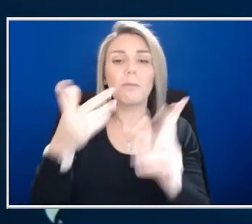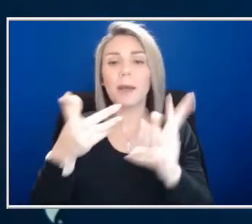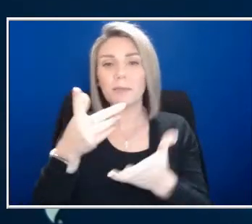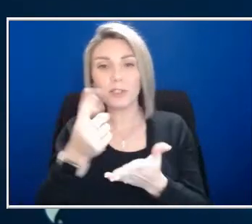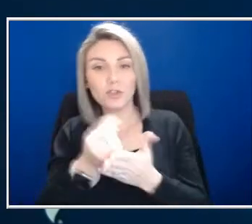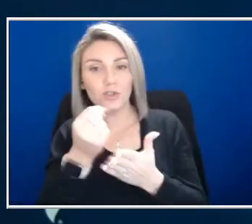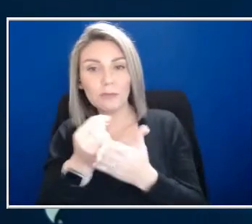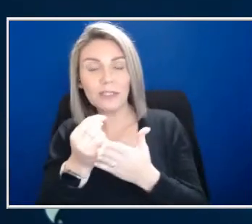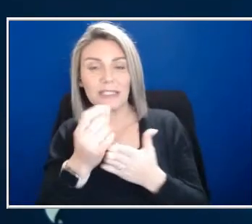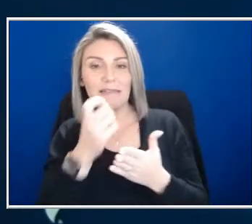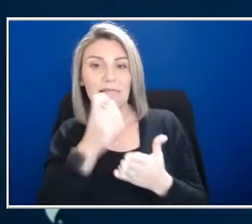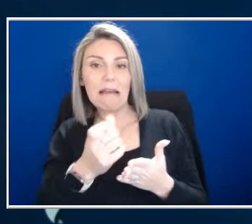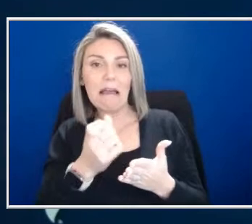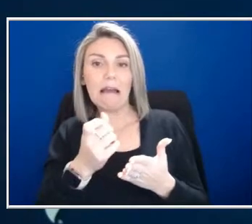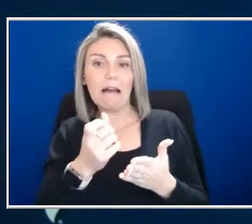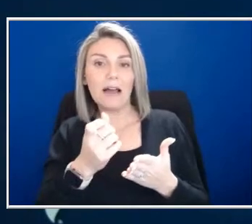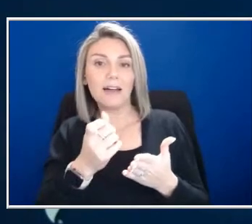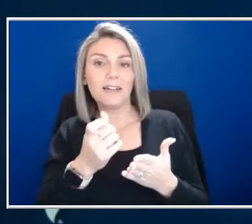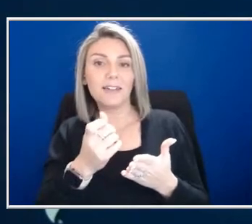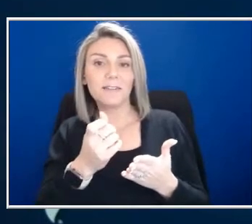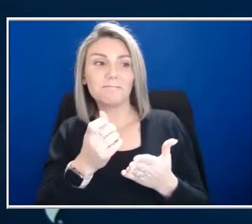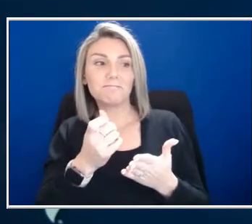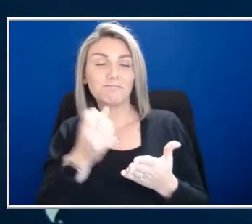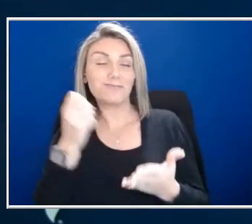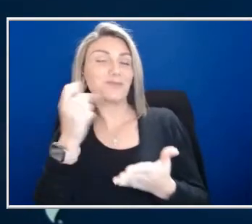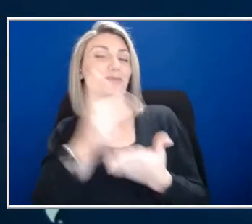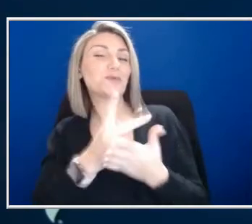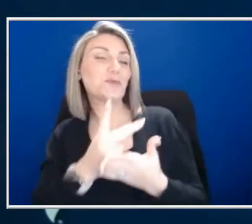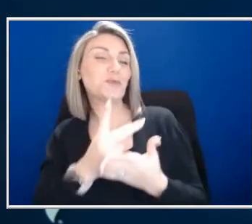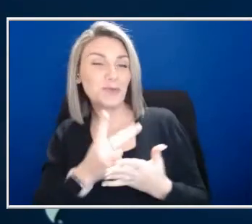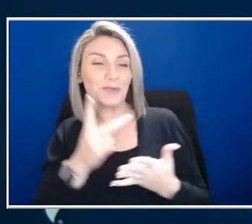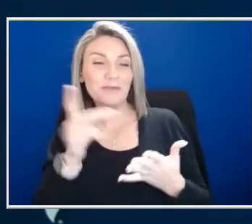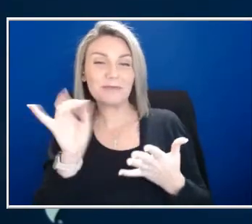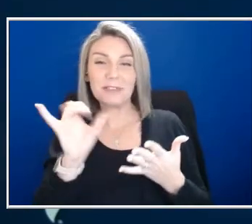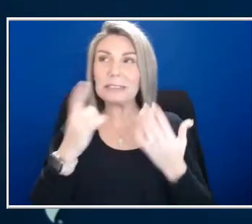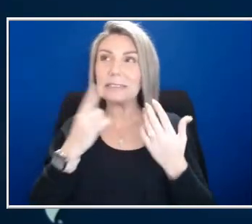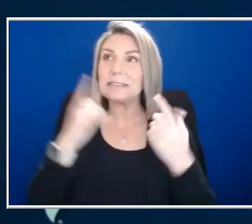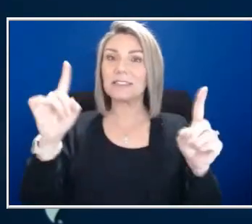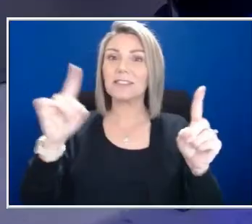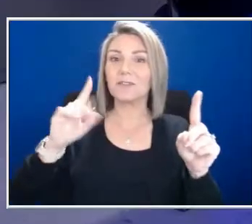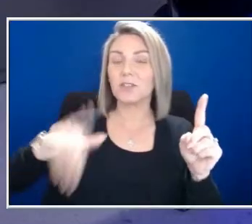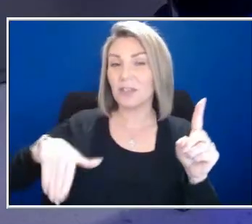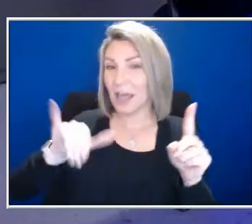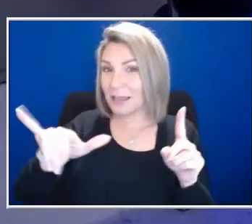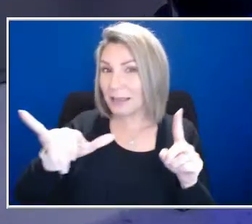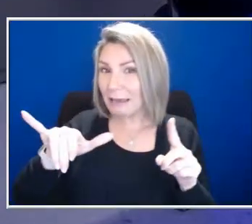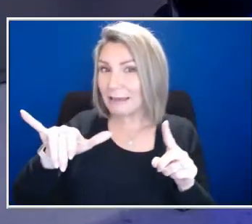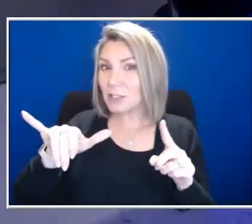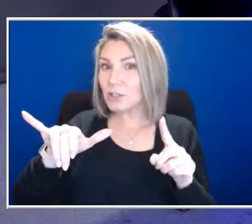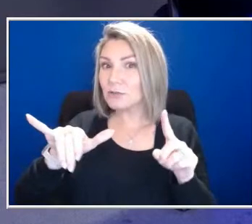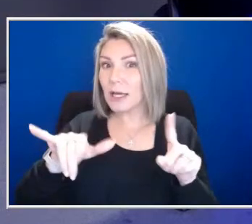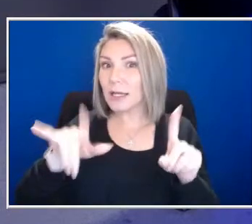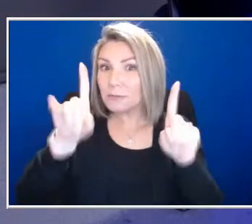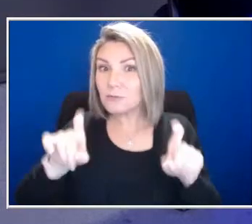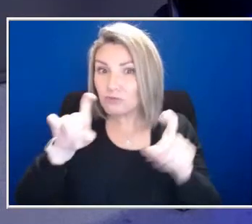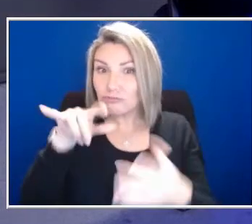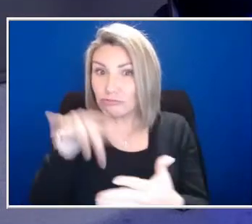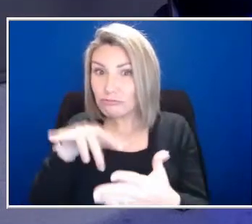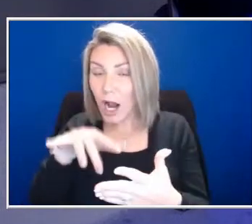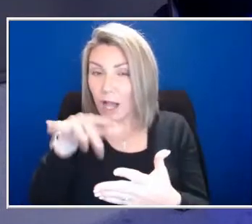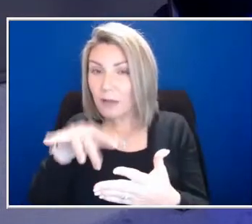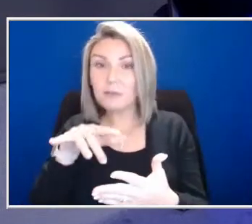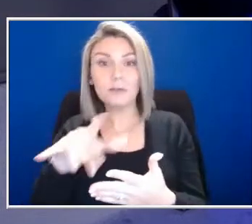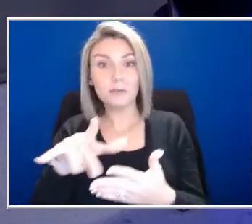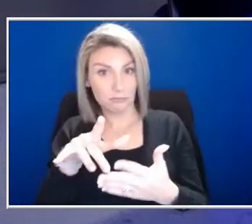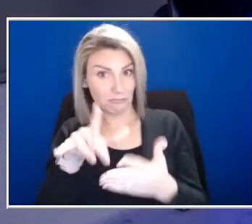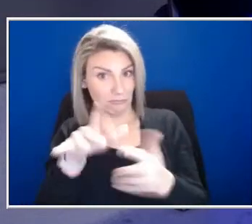quite solidified as successful yet. But you're talking about trials. Yeah, trials. Have those played an important part in your hope? Well,